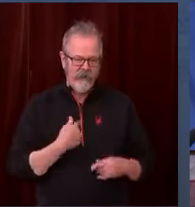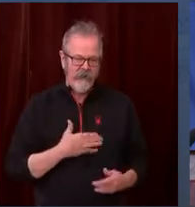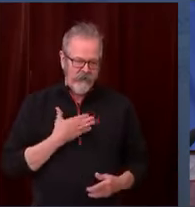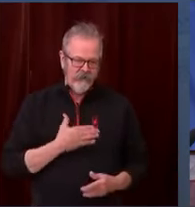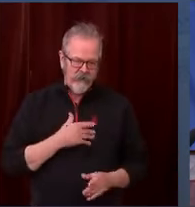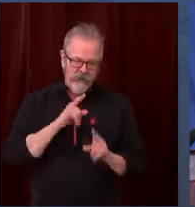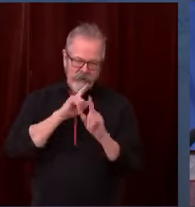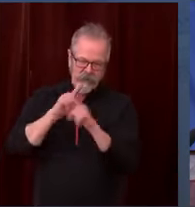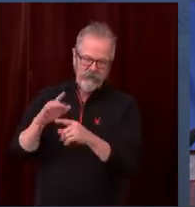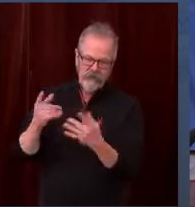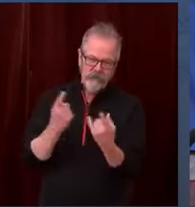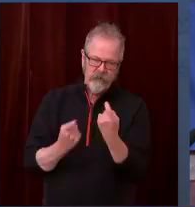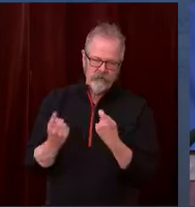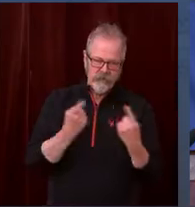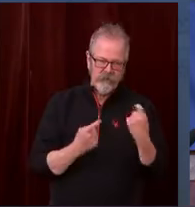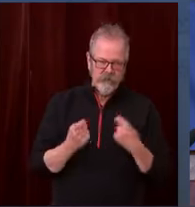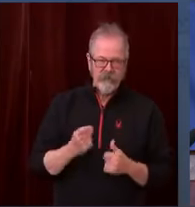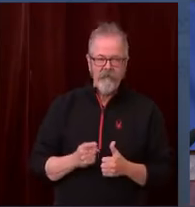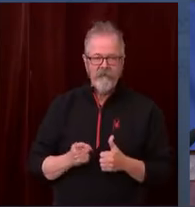AP.